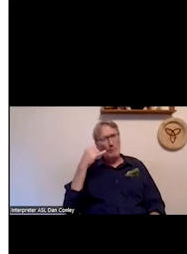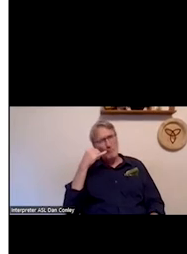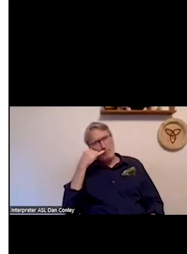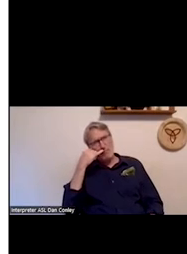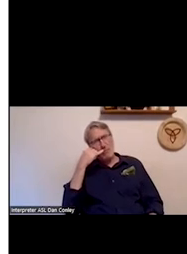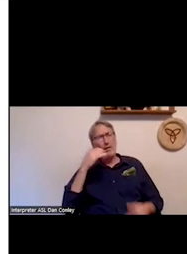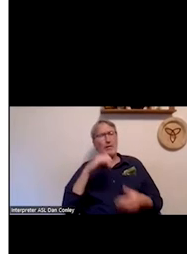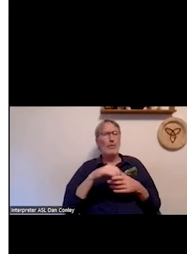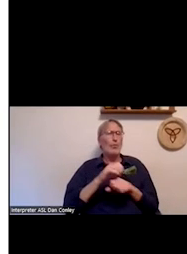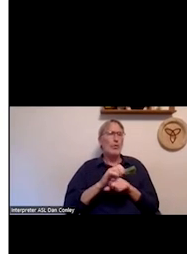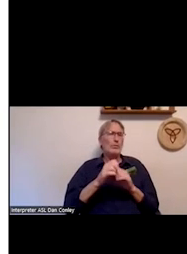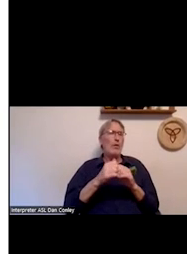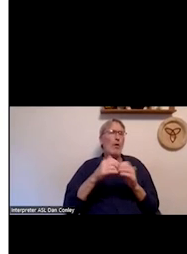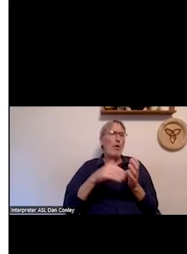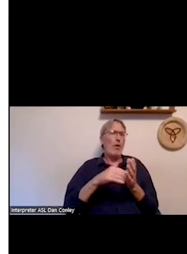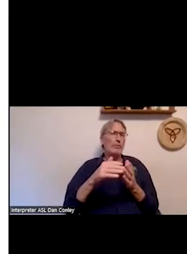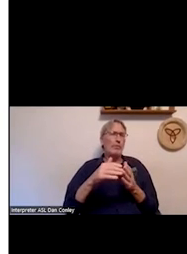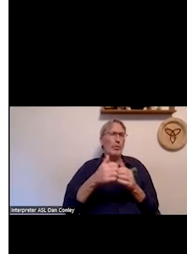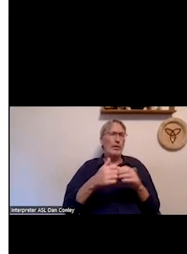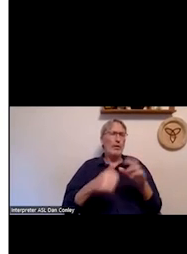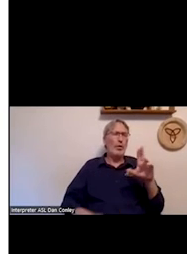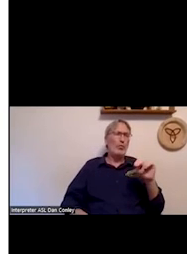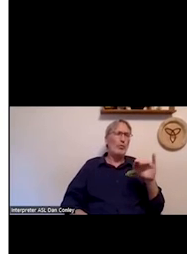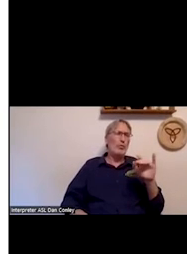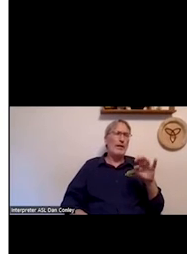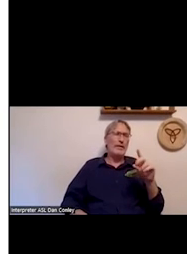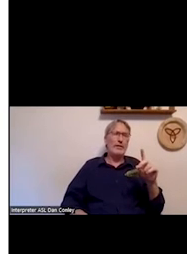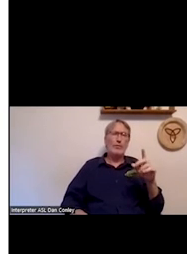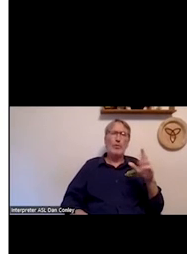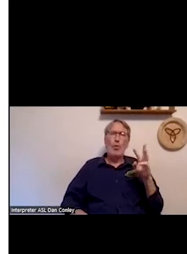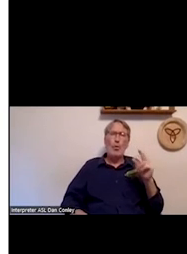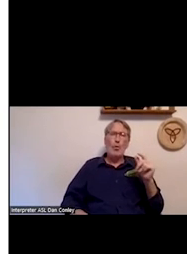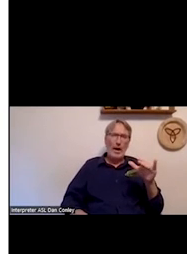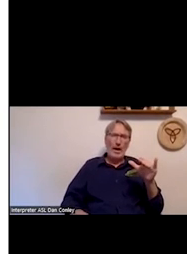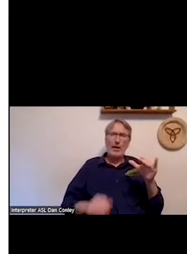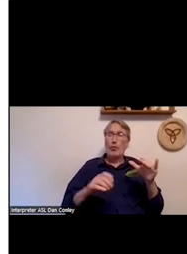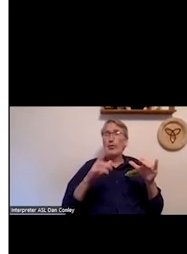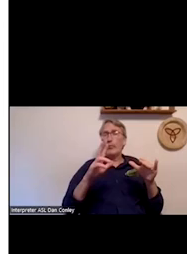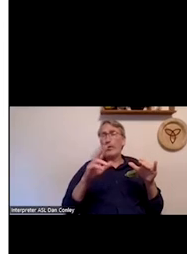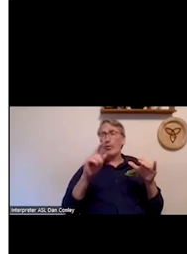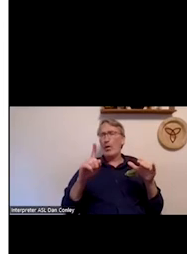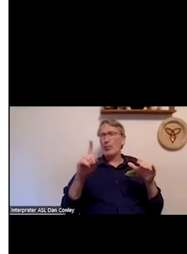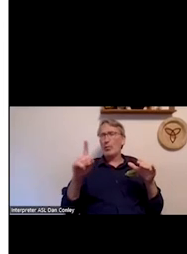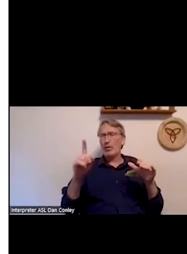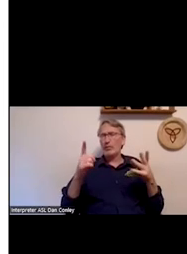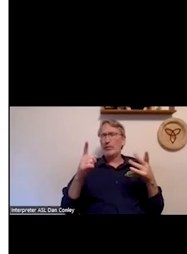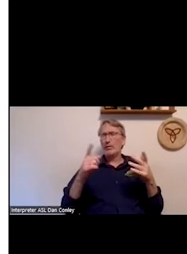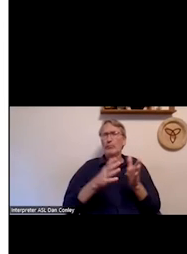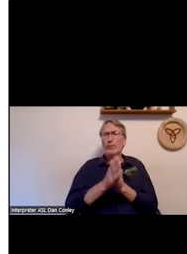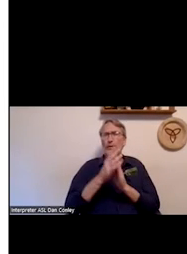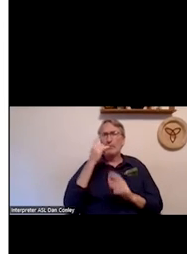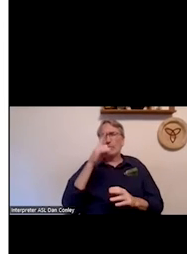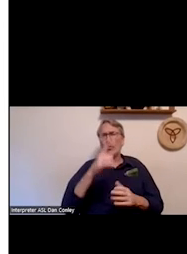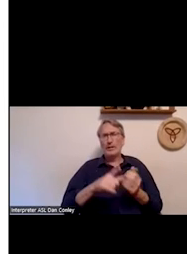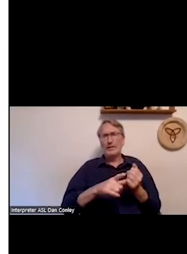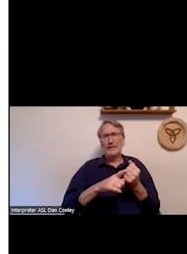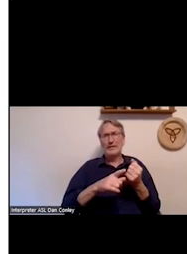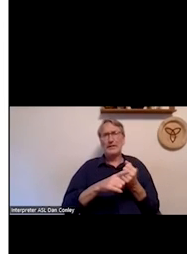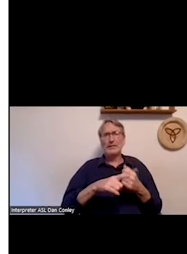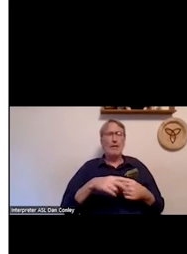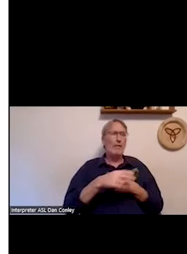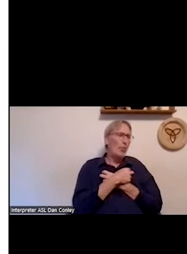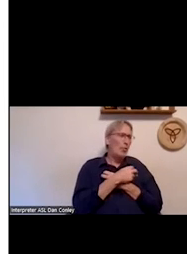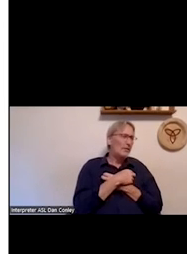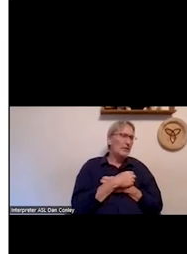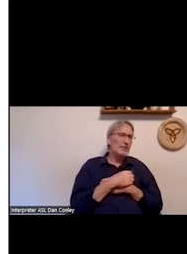Way. Many jurisdictions have the equivalent of 311, which is non-urgent requests for assistance, poison control.